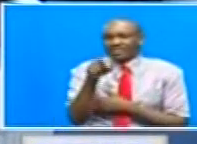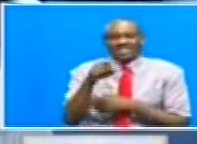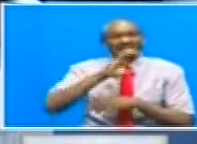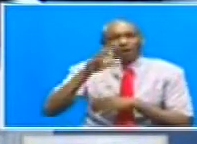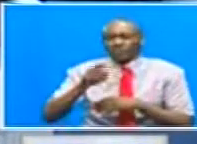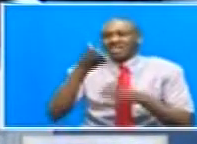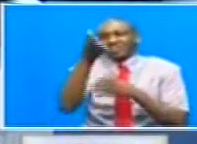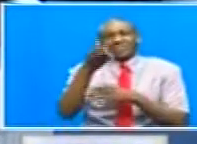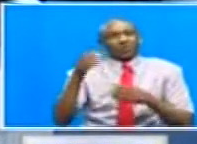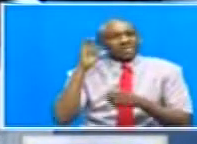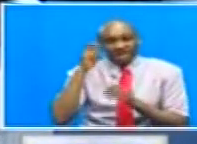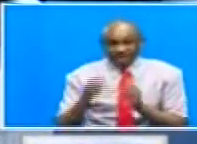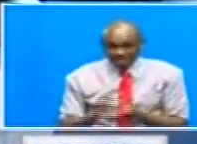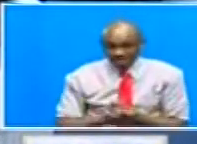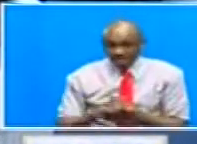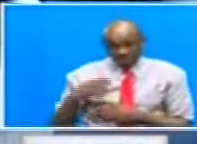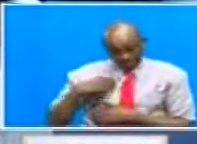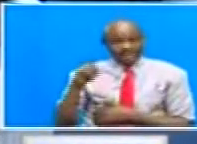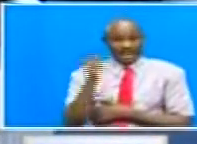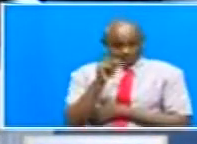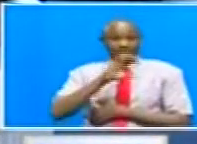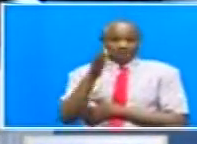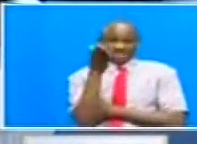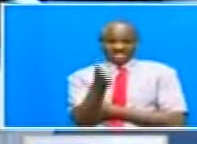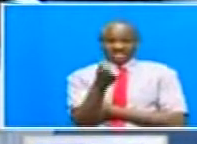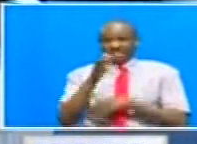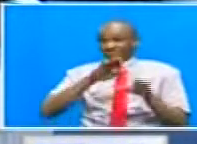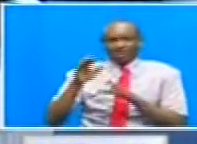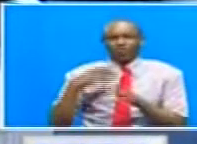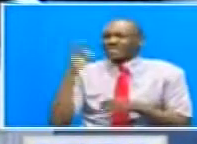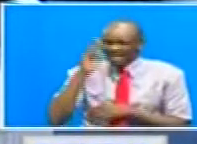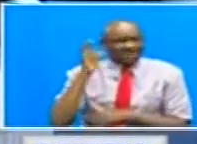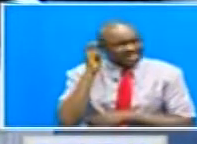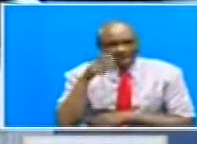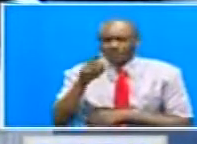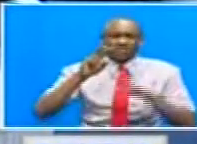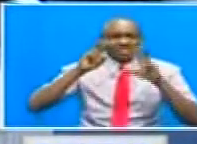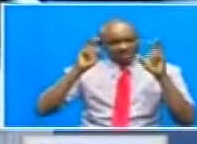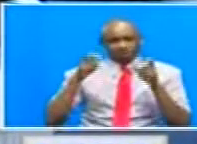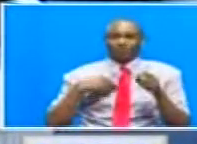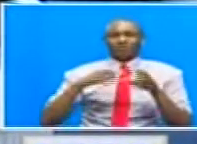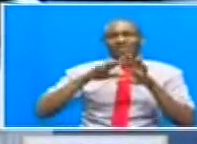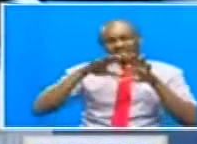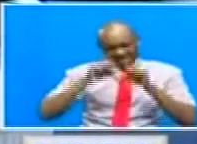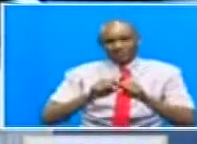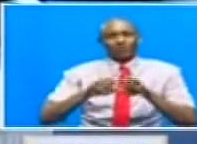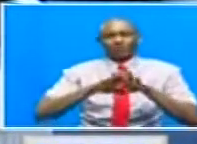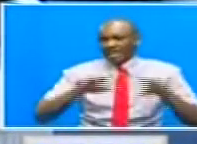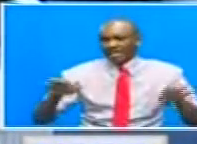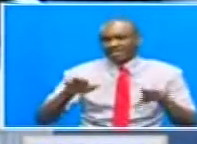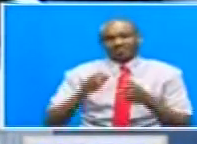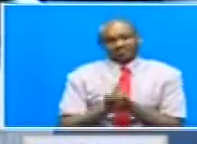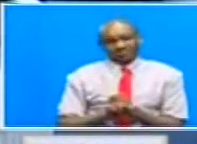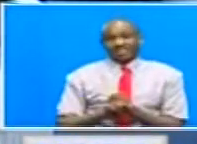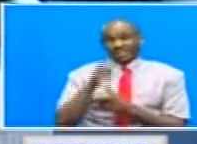county assemblies? For instance, in the Nairobi County Assembly, how come we're not hearing about the issue of grabbing of public land specifically in a